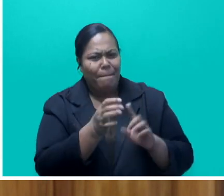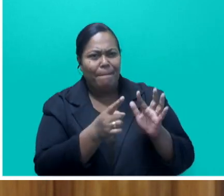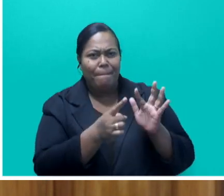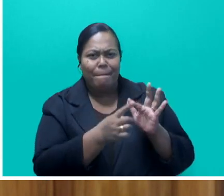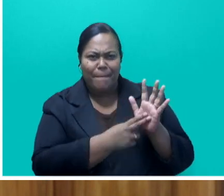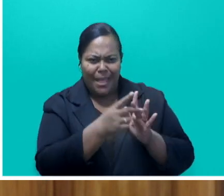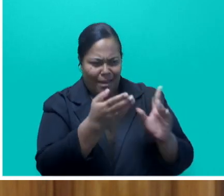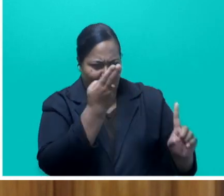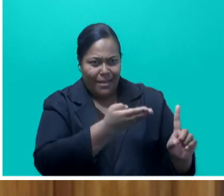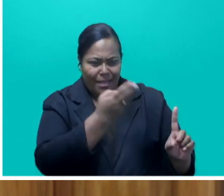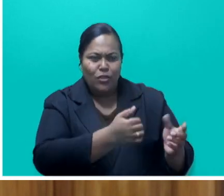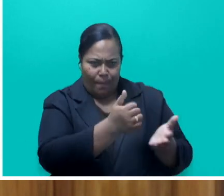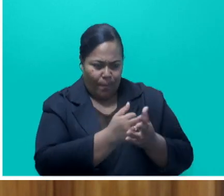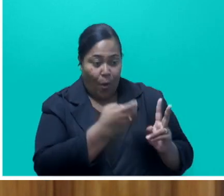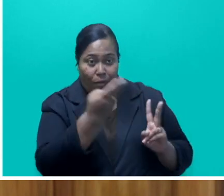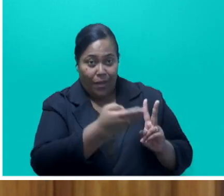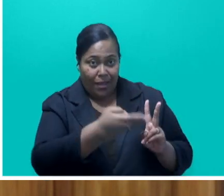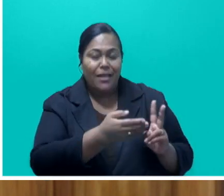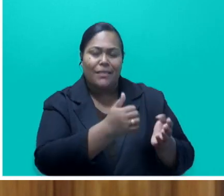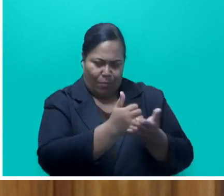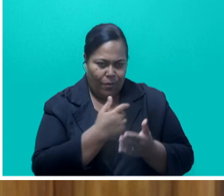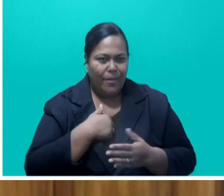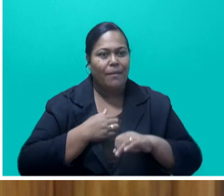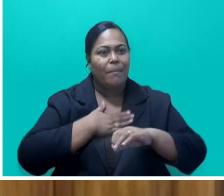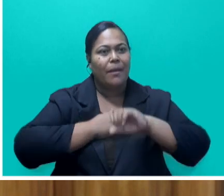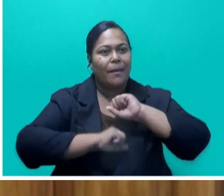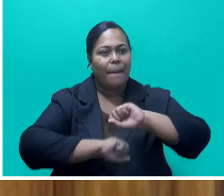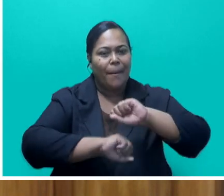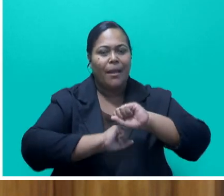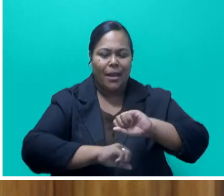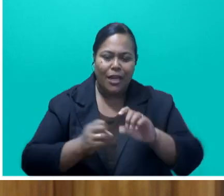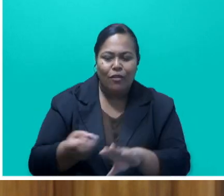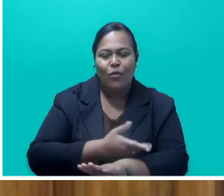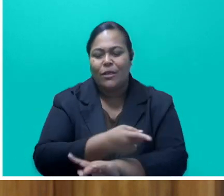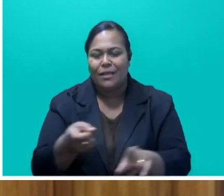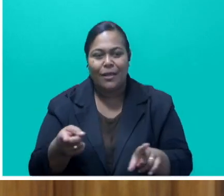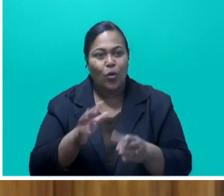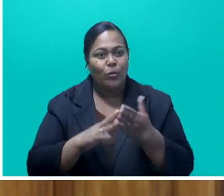for always supporting me in my campaign and their role in influencing the community. Value.